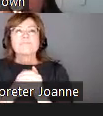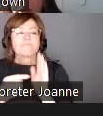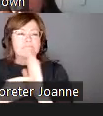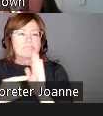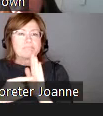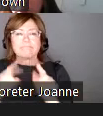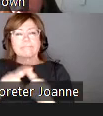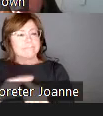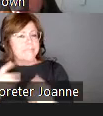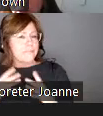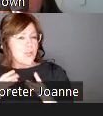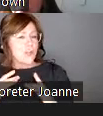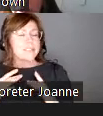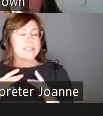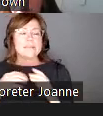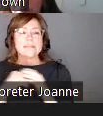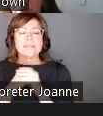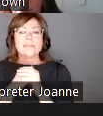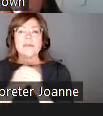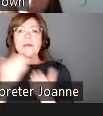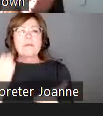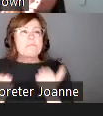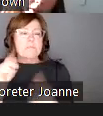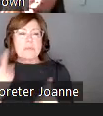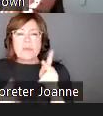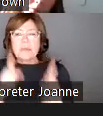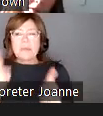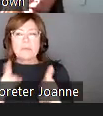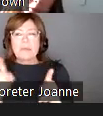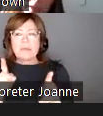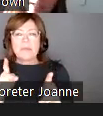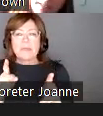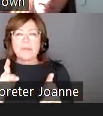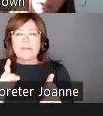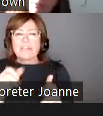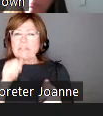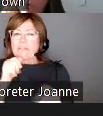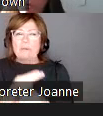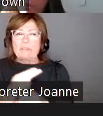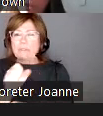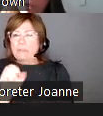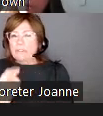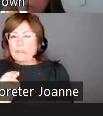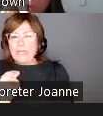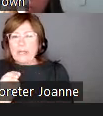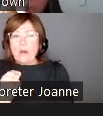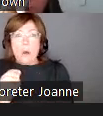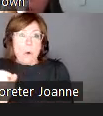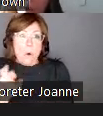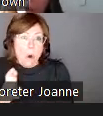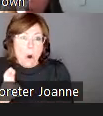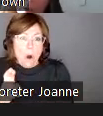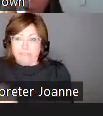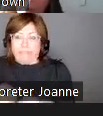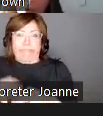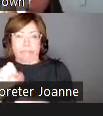different holidays throughout the year where maybe people will be on social media a little bit less, a little bit more. And when we think about